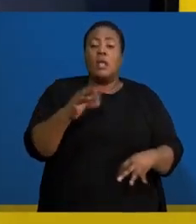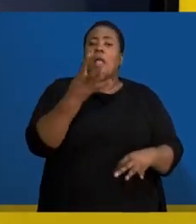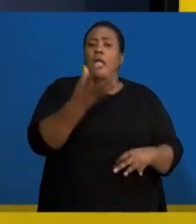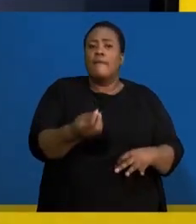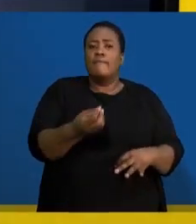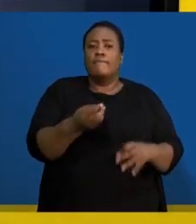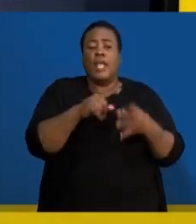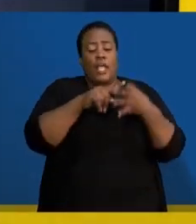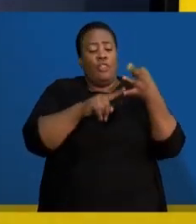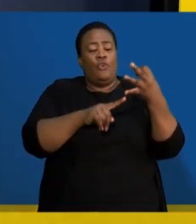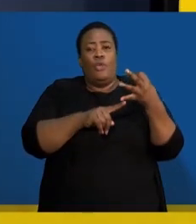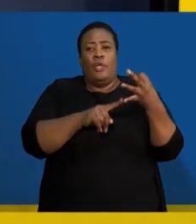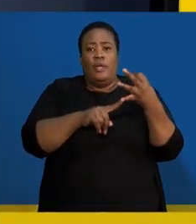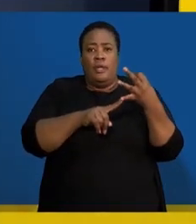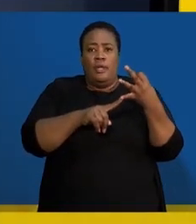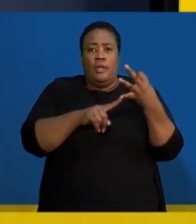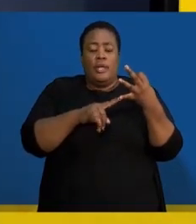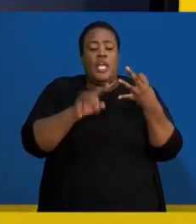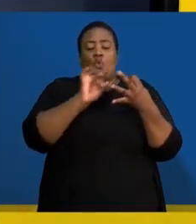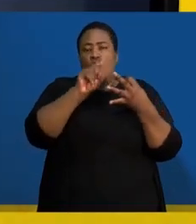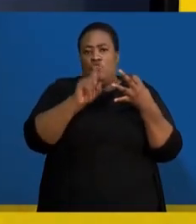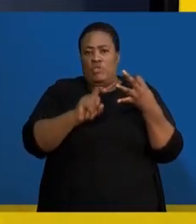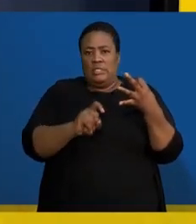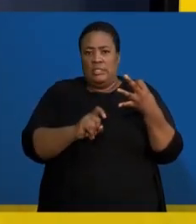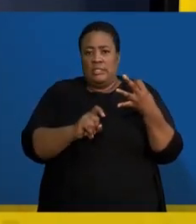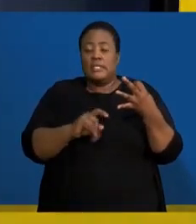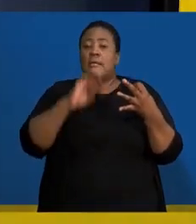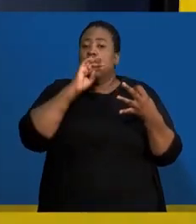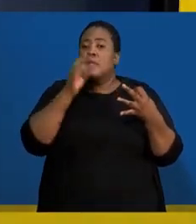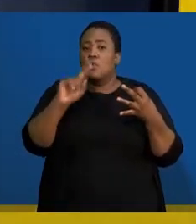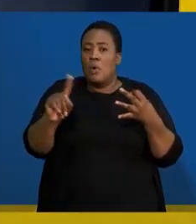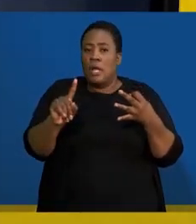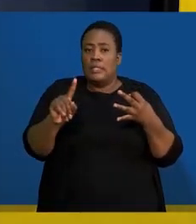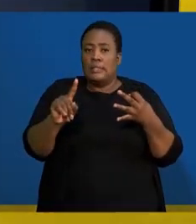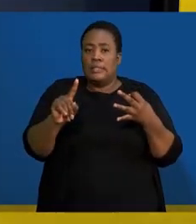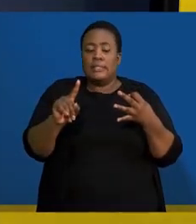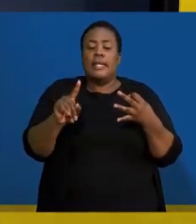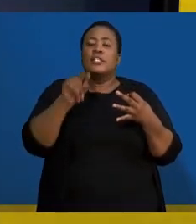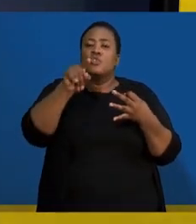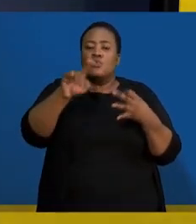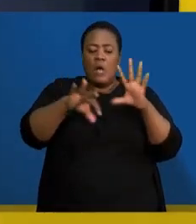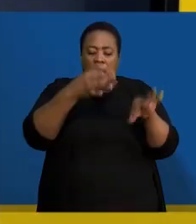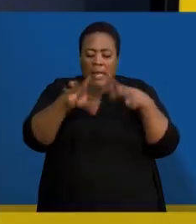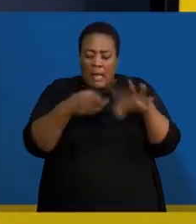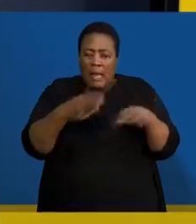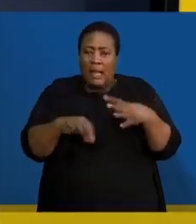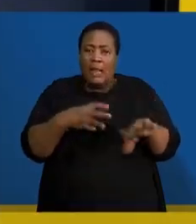of 3 source-based questions. That means it's source analysis